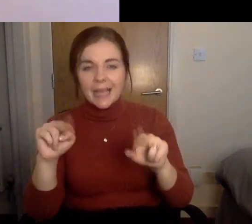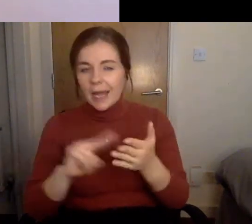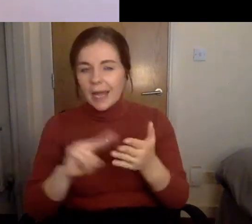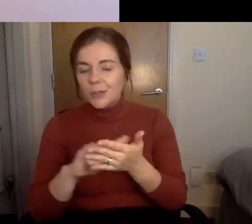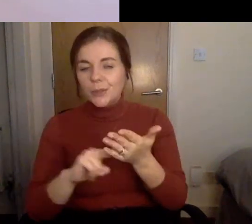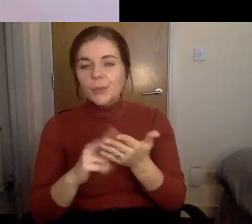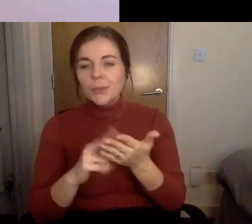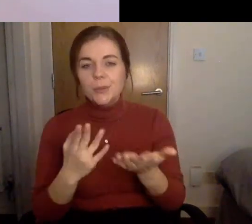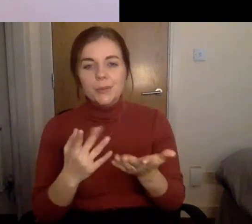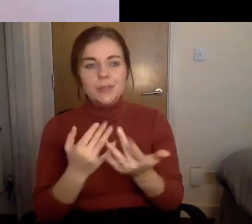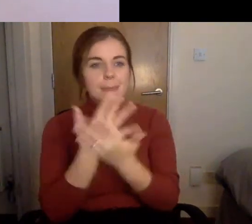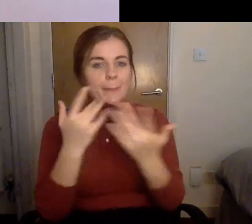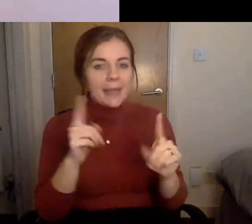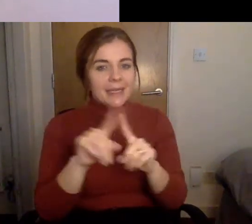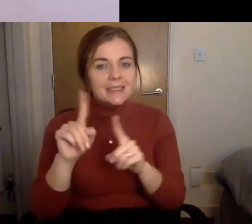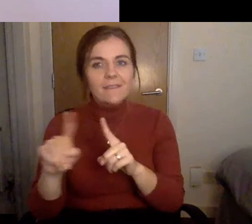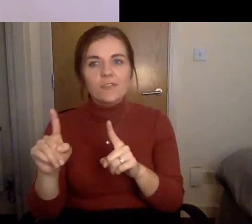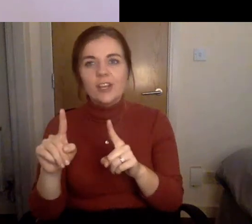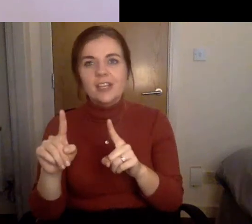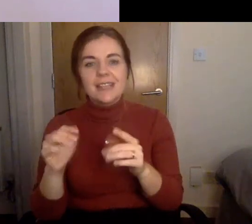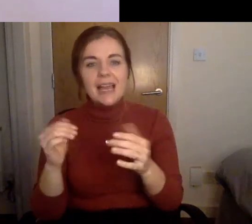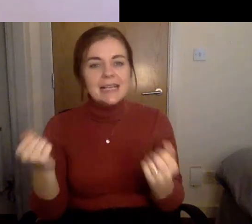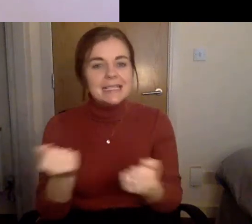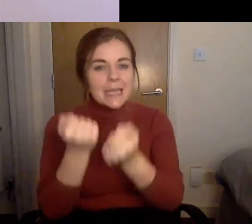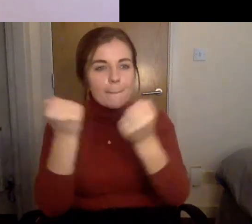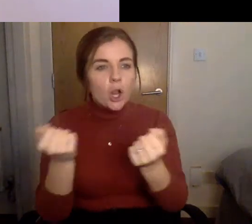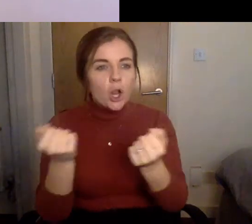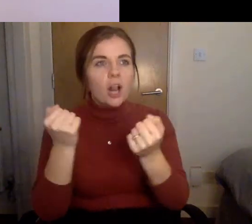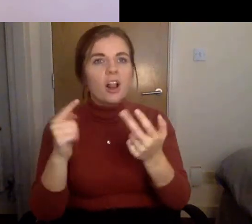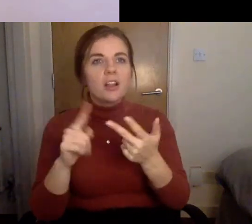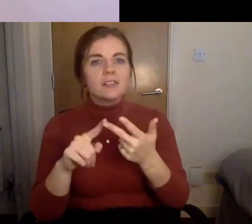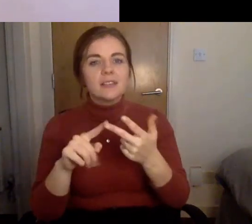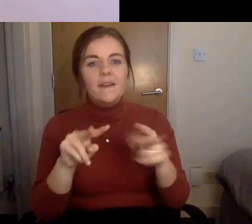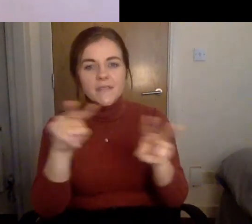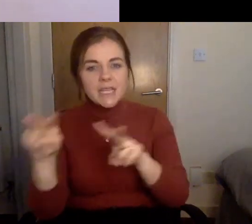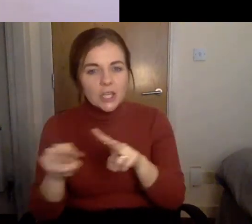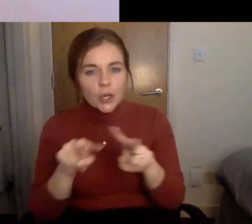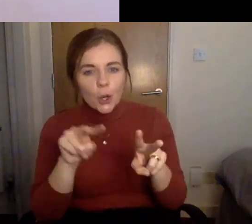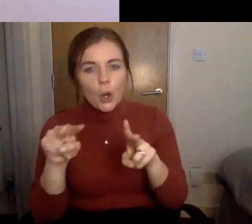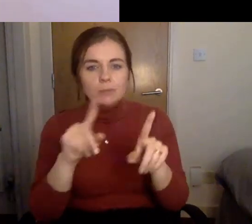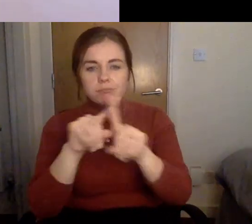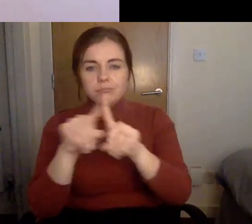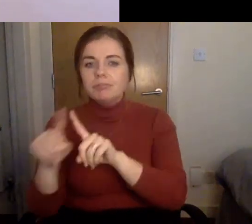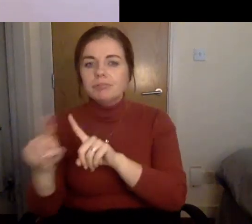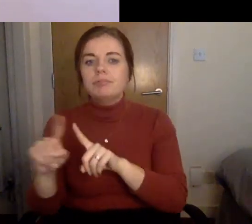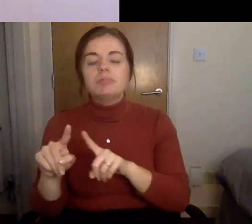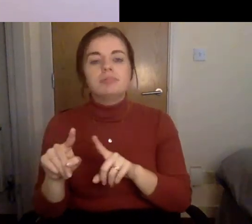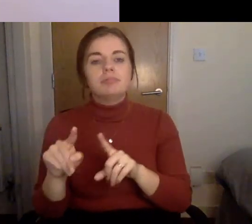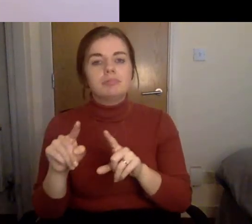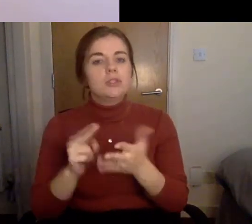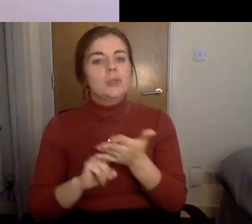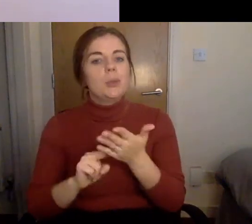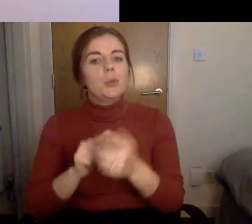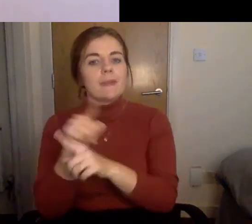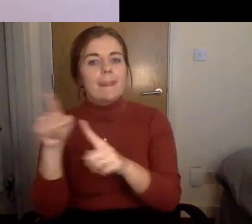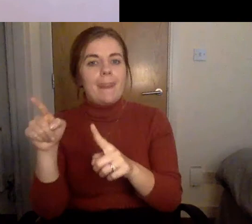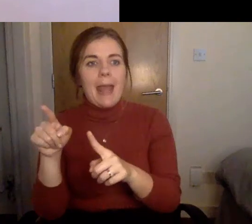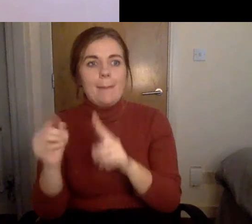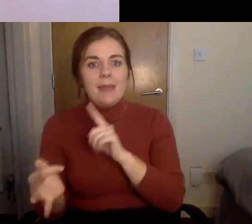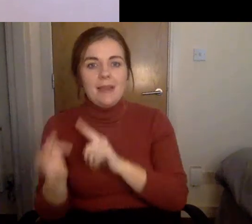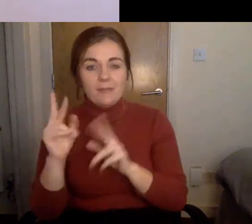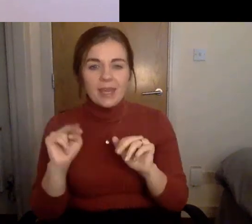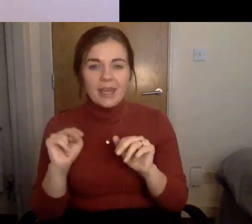we can do, as many kind of symbols, as many kind of videos, you know, things like that as we can kind of muster